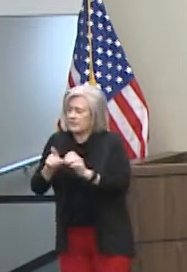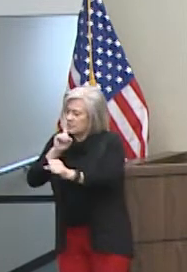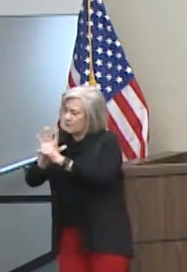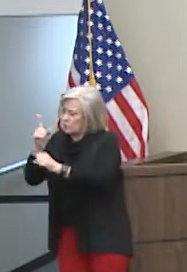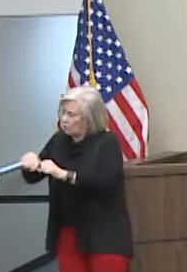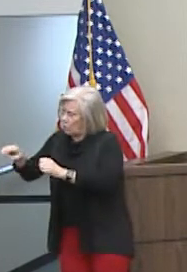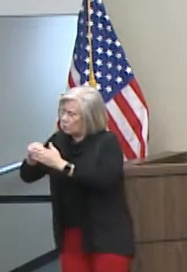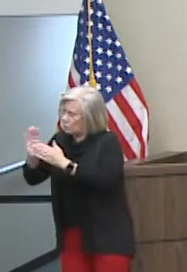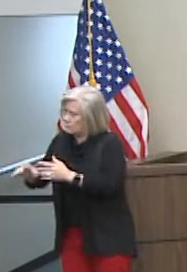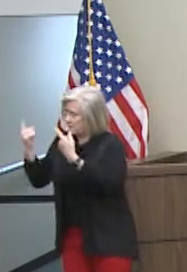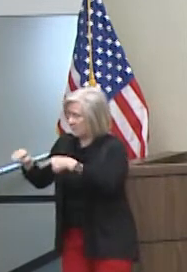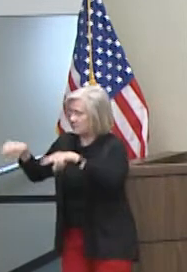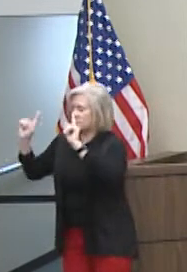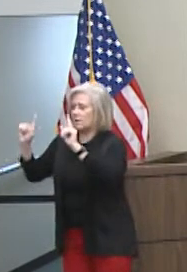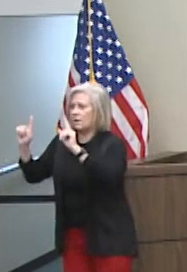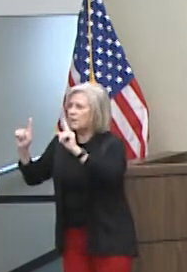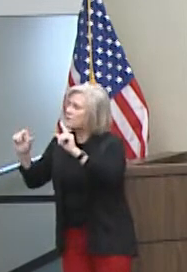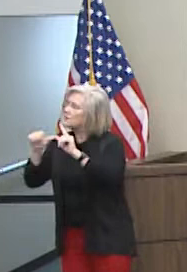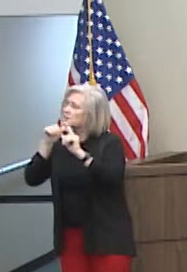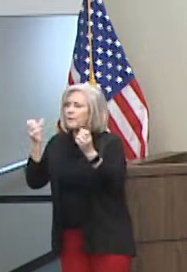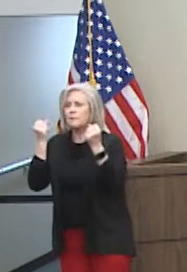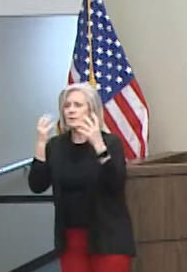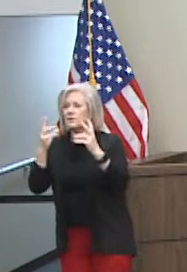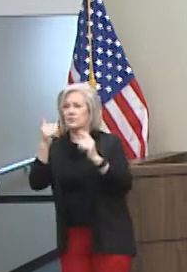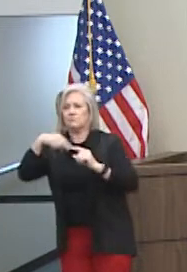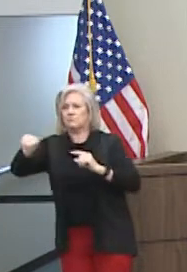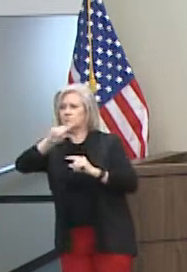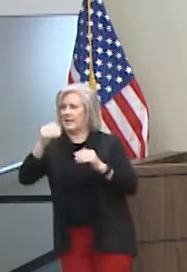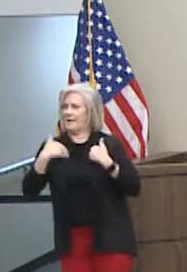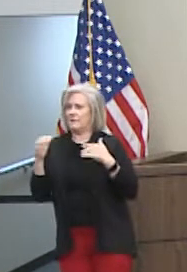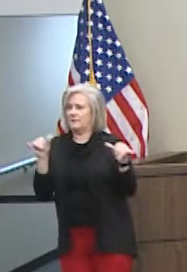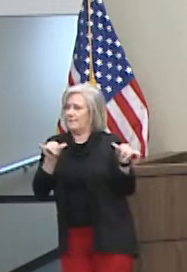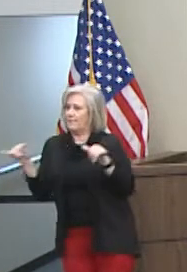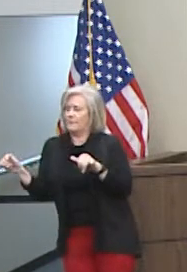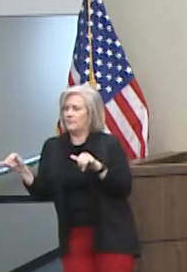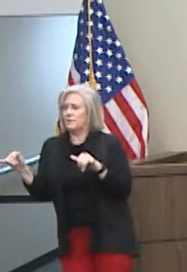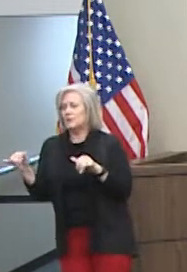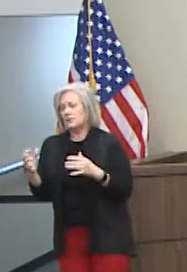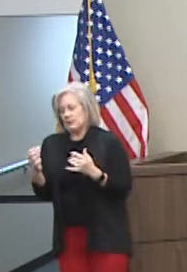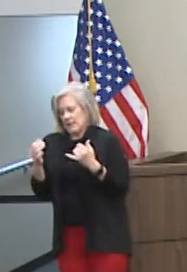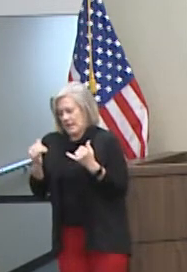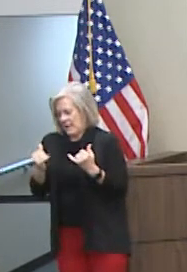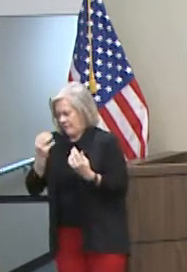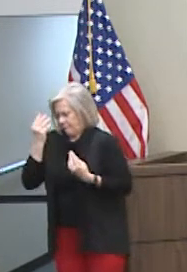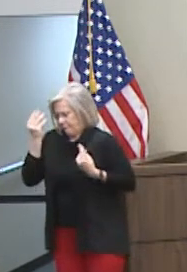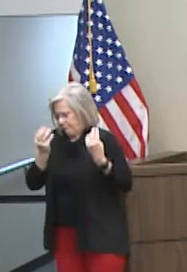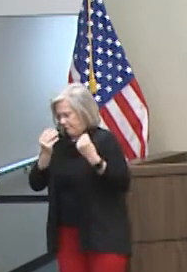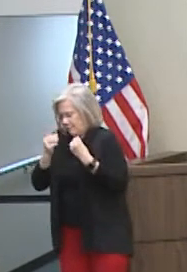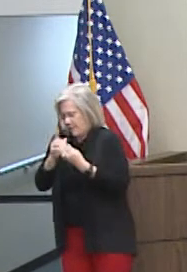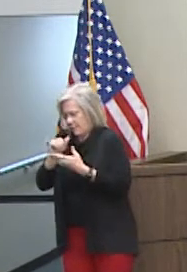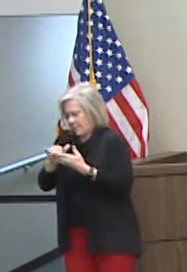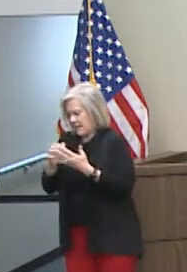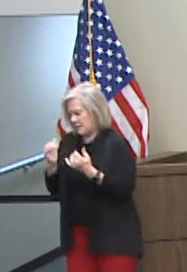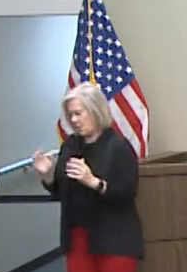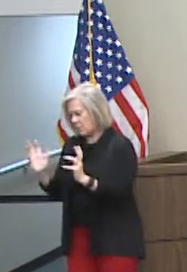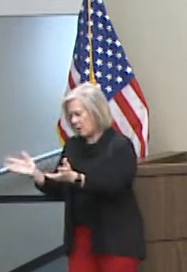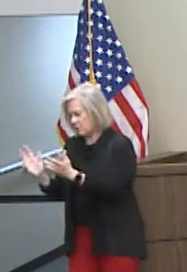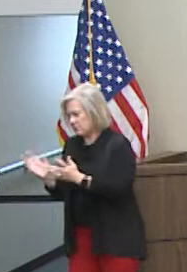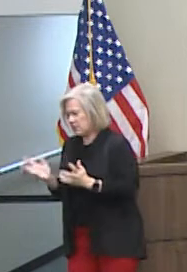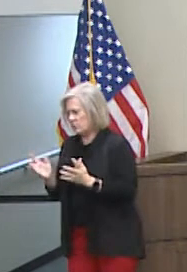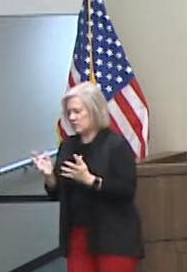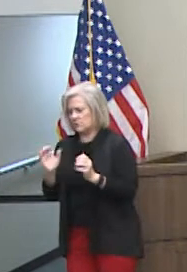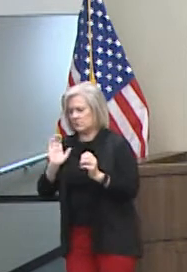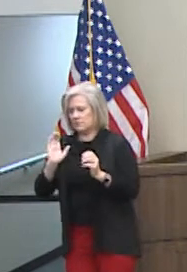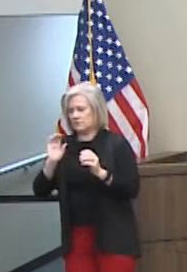students' success is a rare thing. I've been reflecting on that and on the conversations taking place all across our